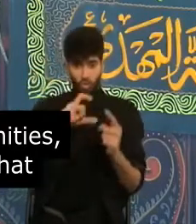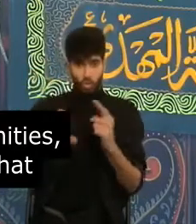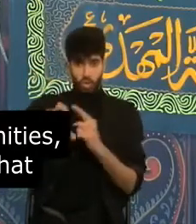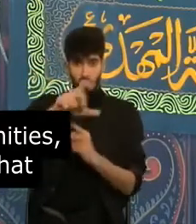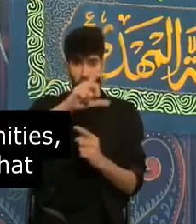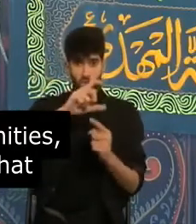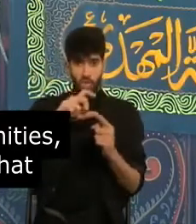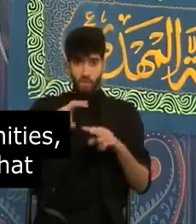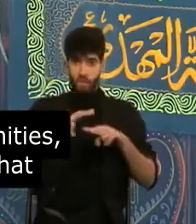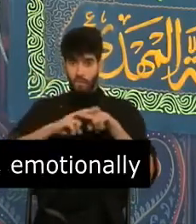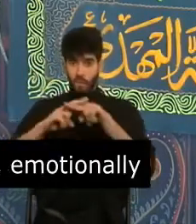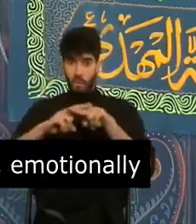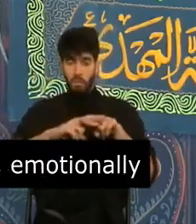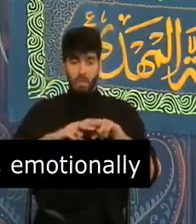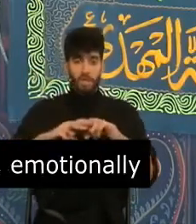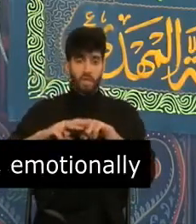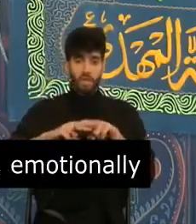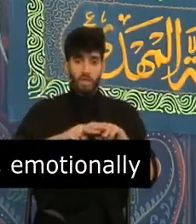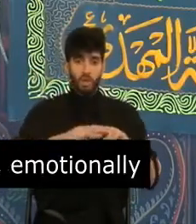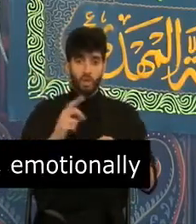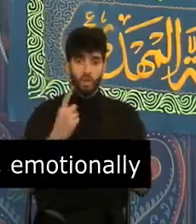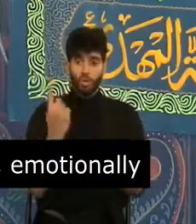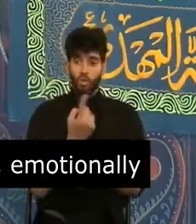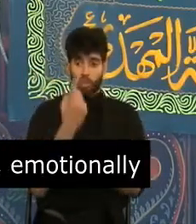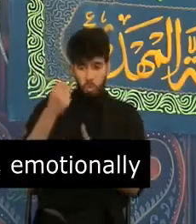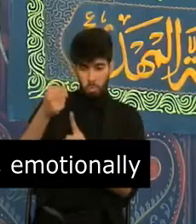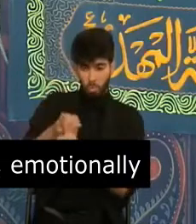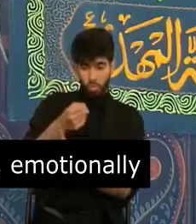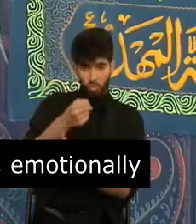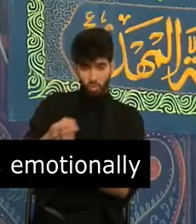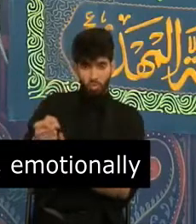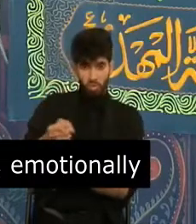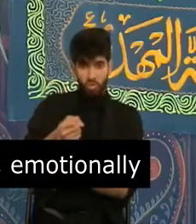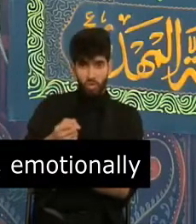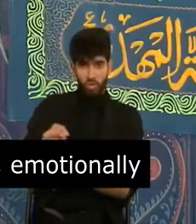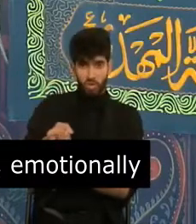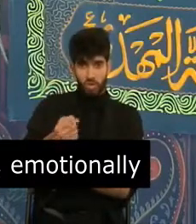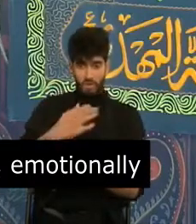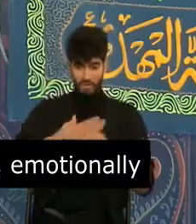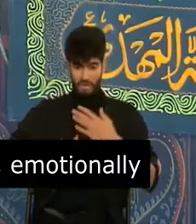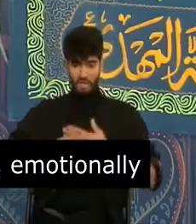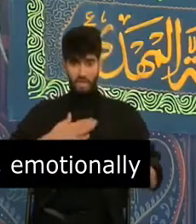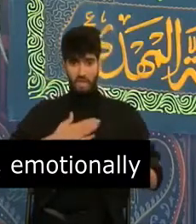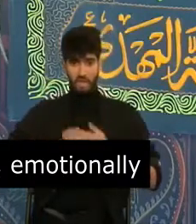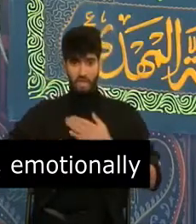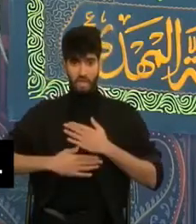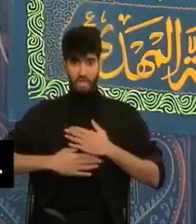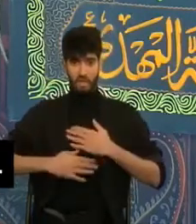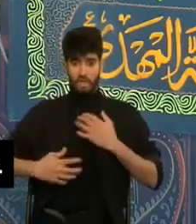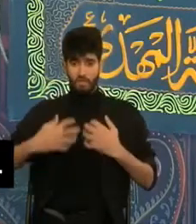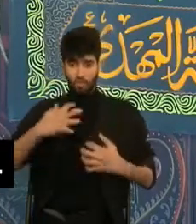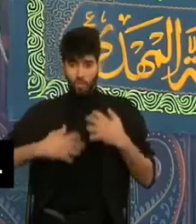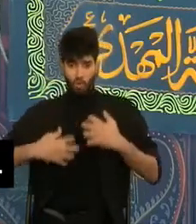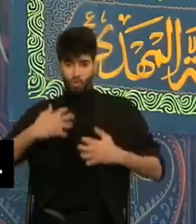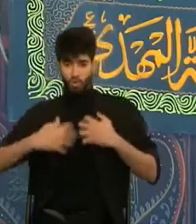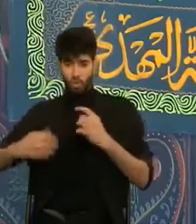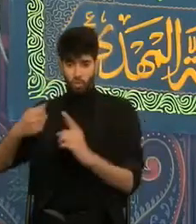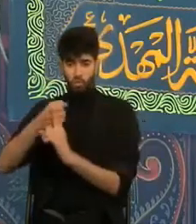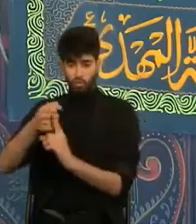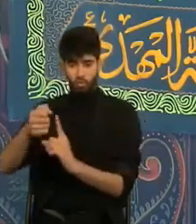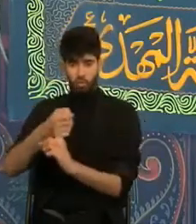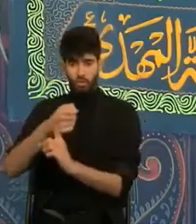our family members that are abusive in this way, physically, emotionally abusive to each